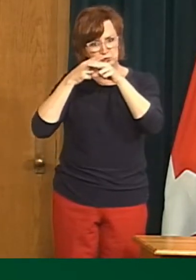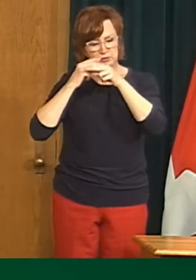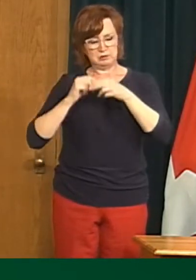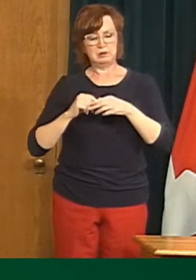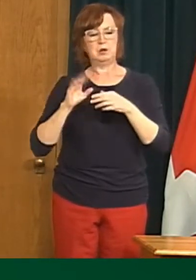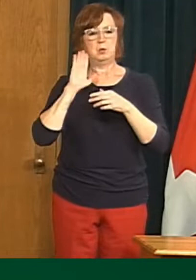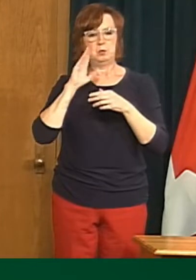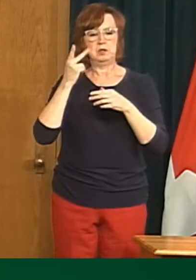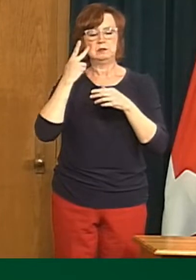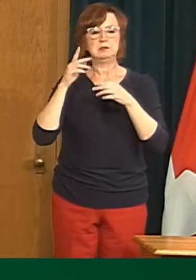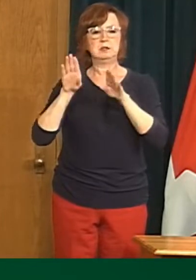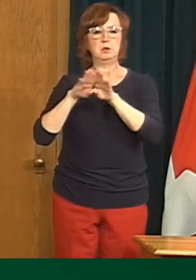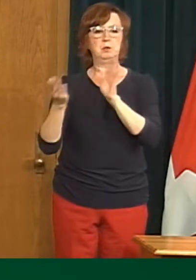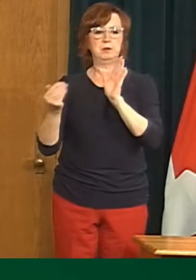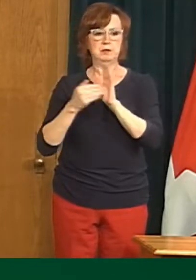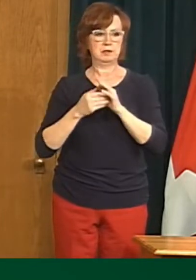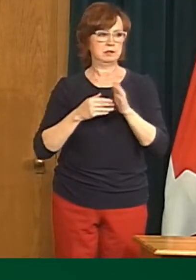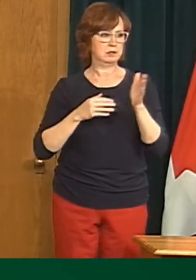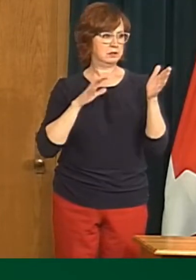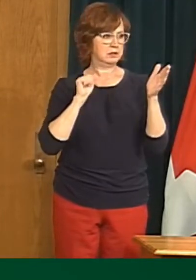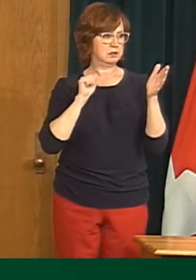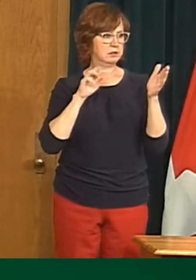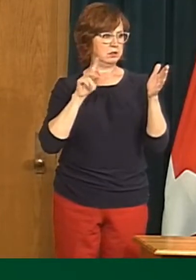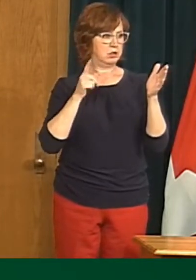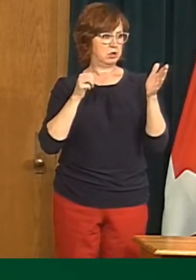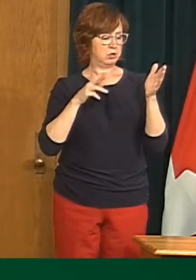reopen. Follow up, Arthur?